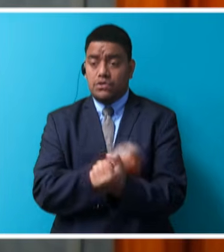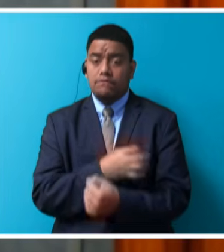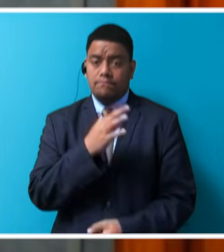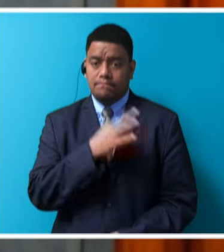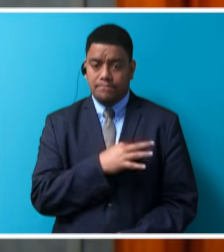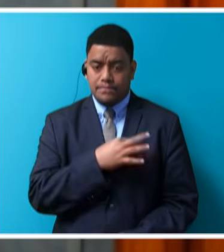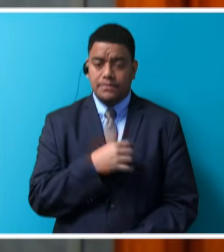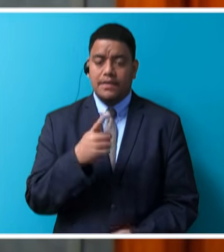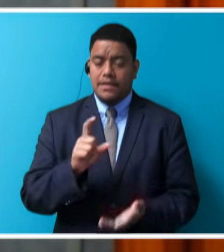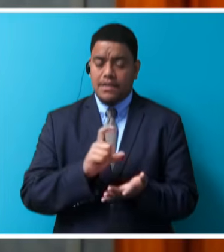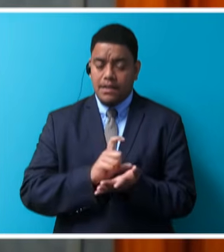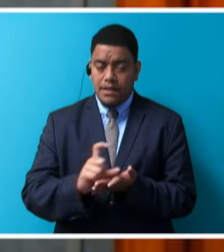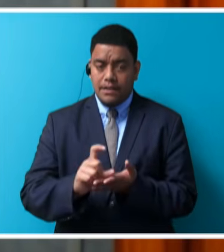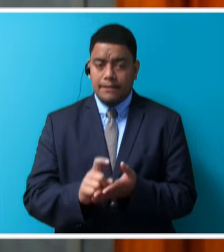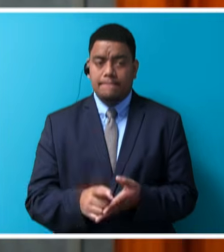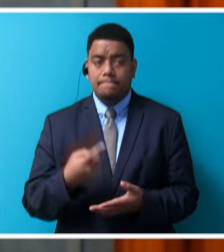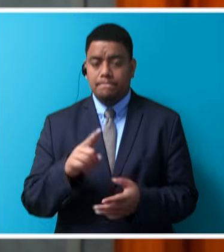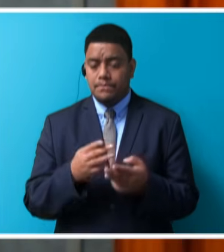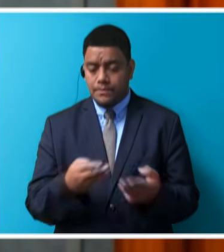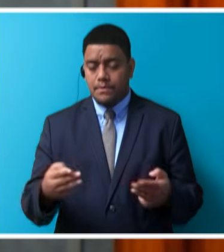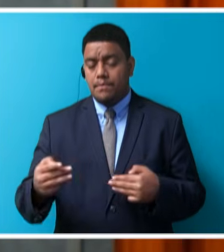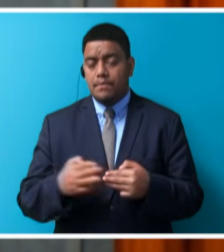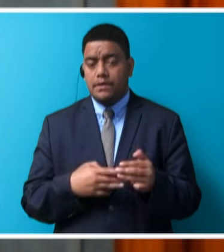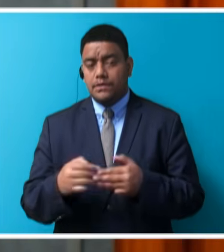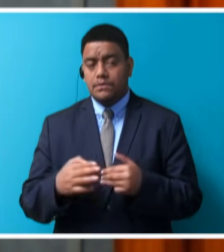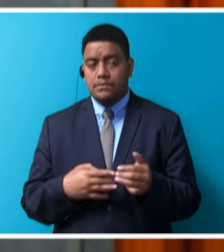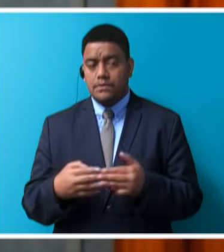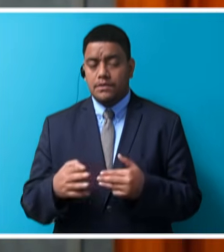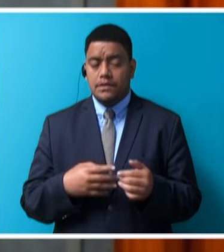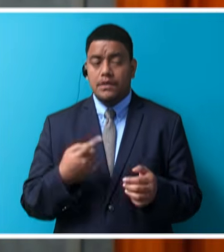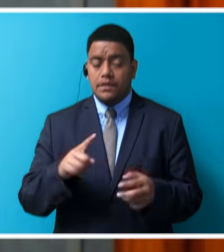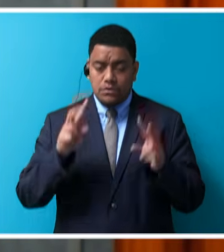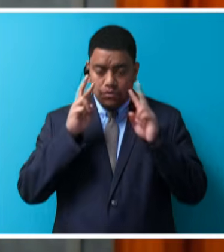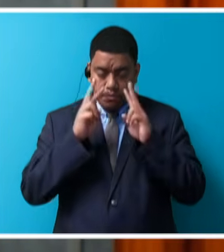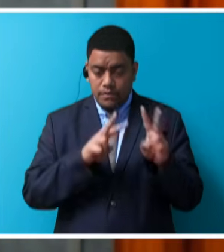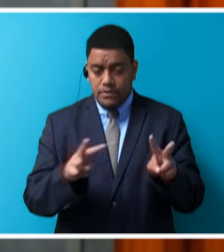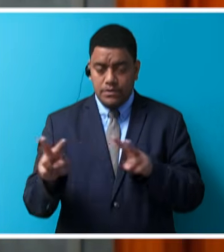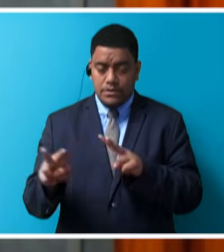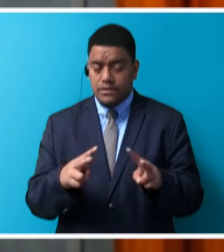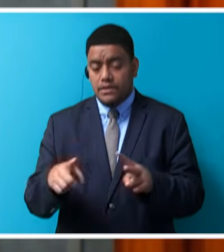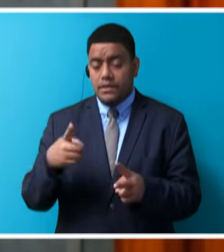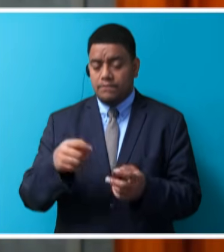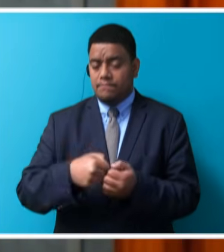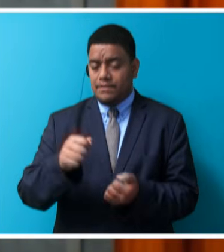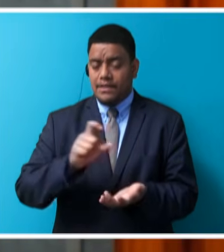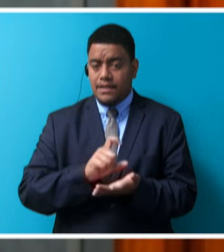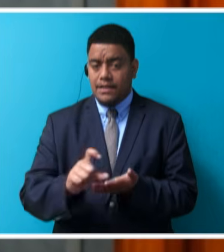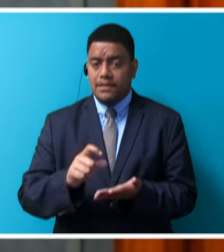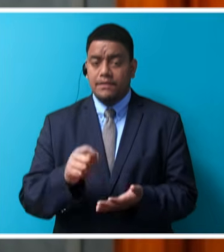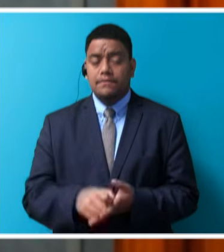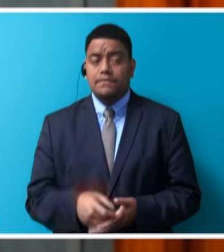beneficiary verification, material management, construction supervision, and certification. Given